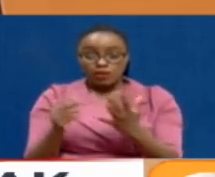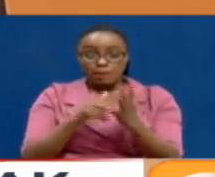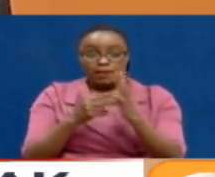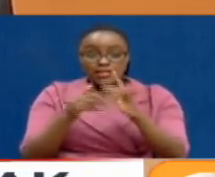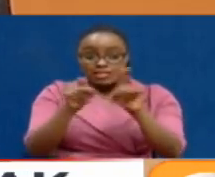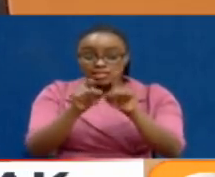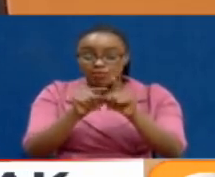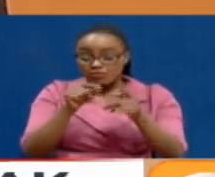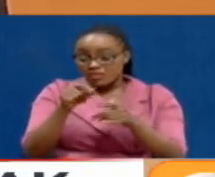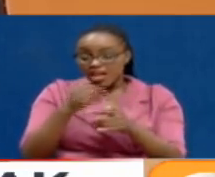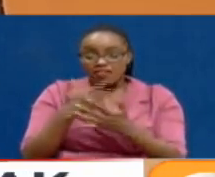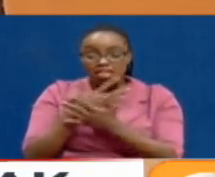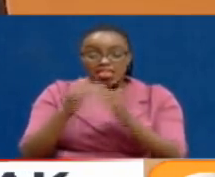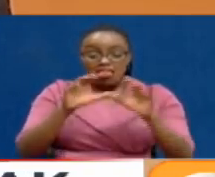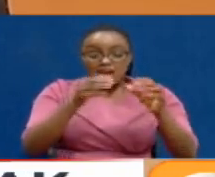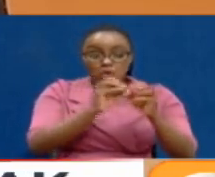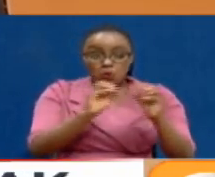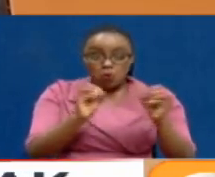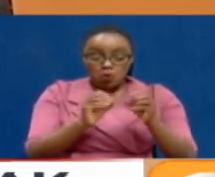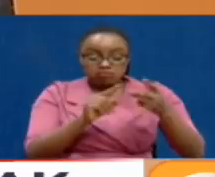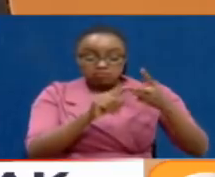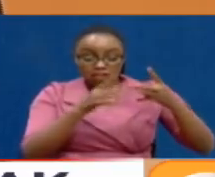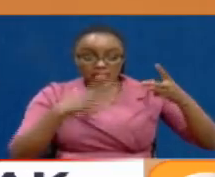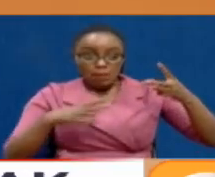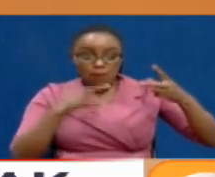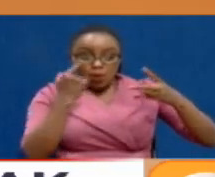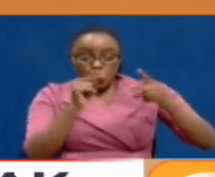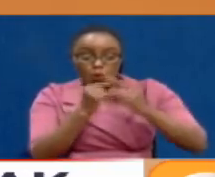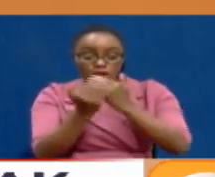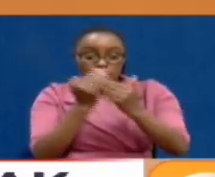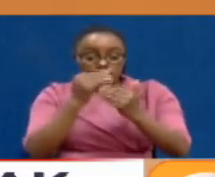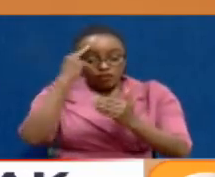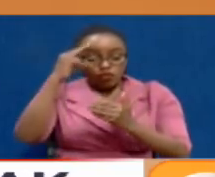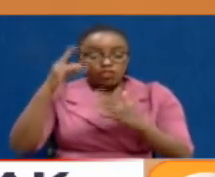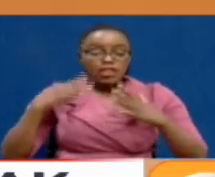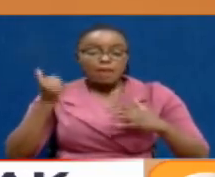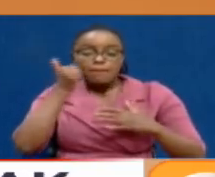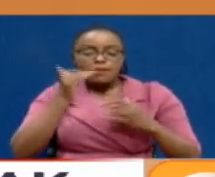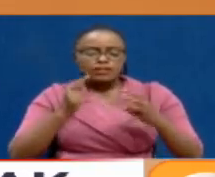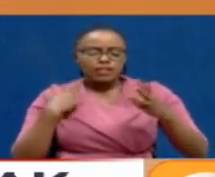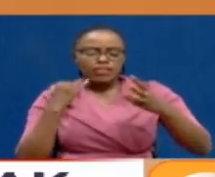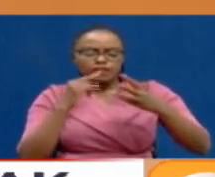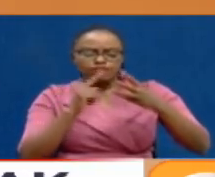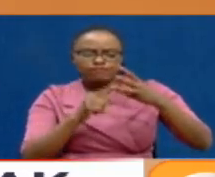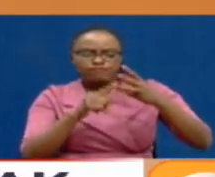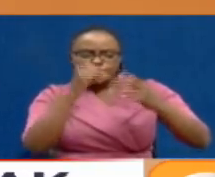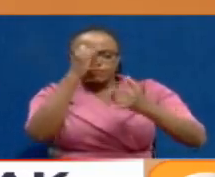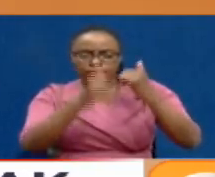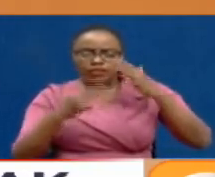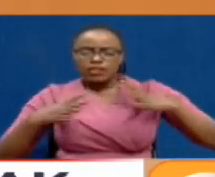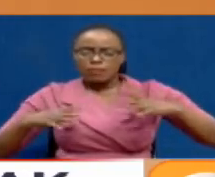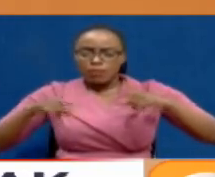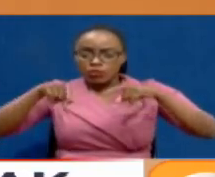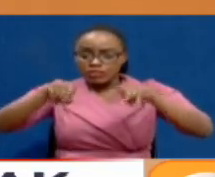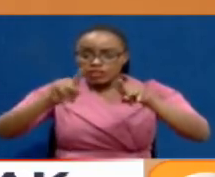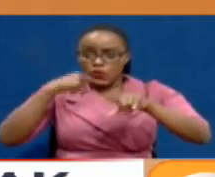far we don't have that category in terms of the people who will be taking care of them. And then the last are the patients